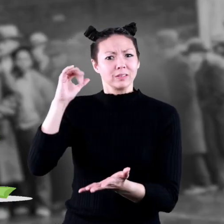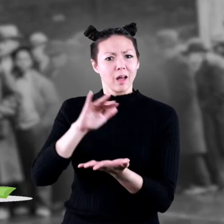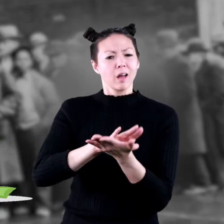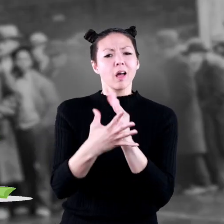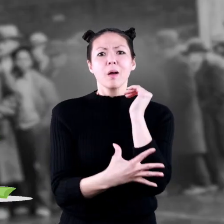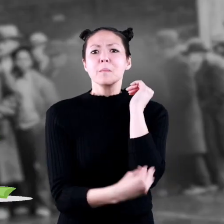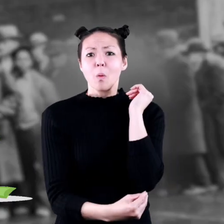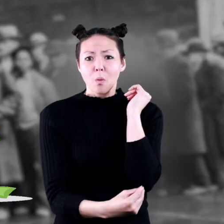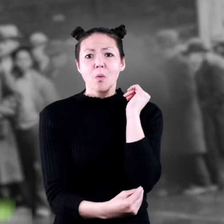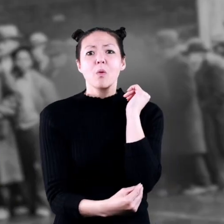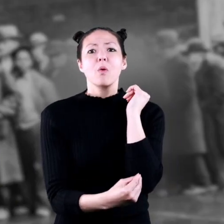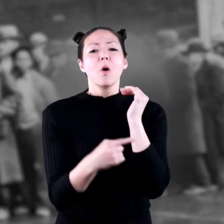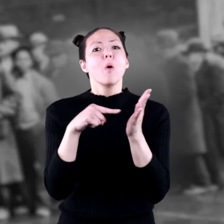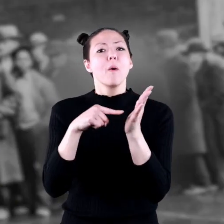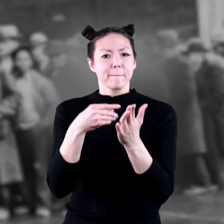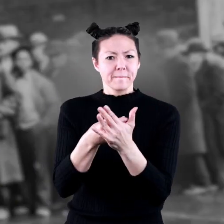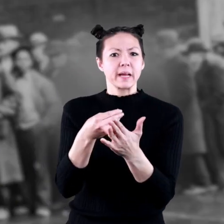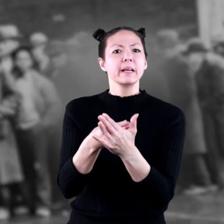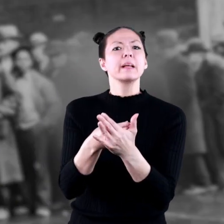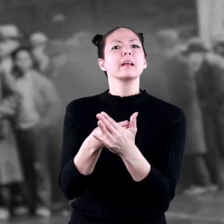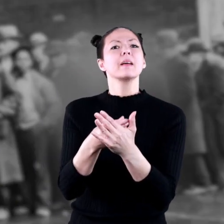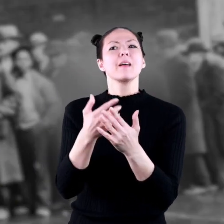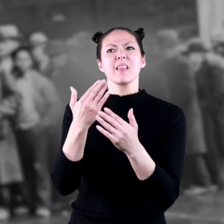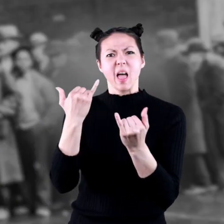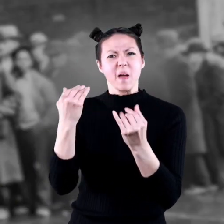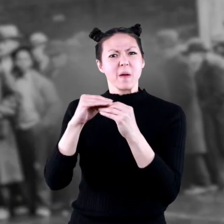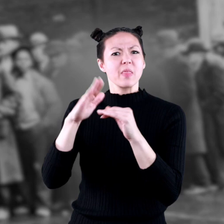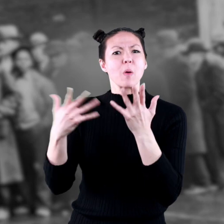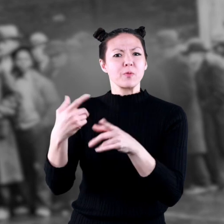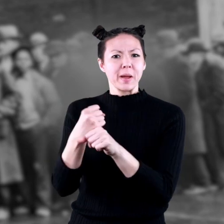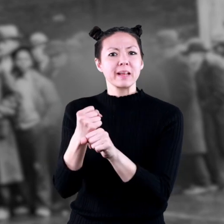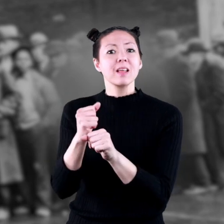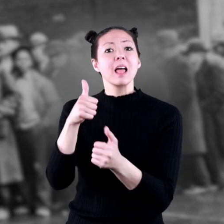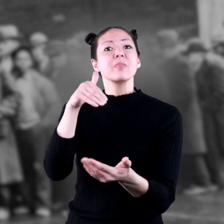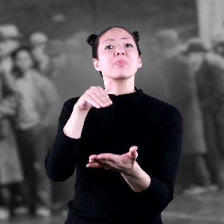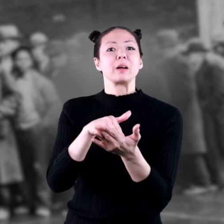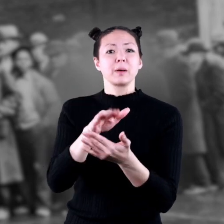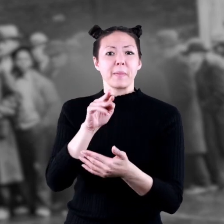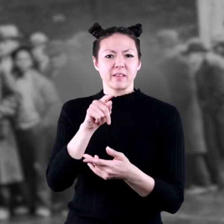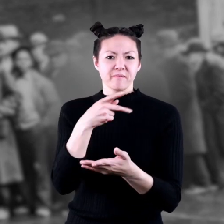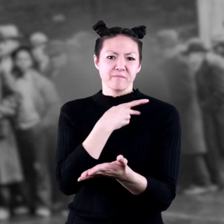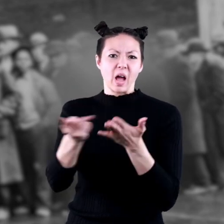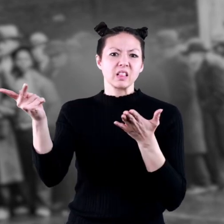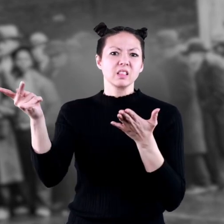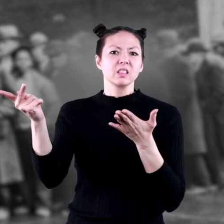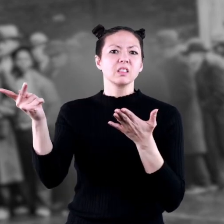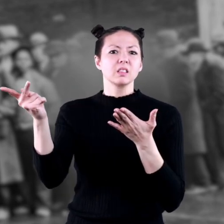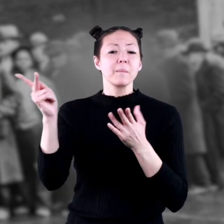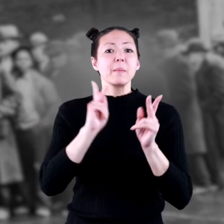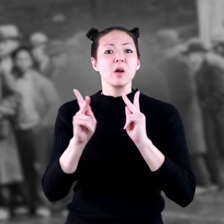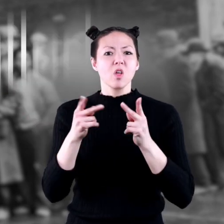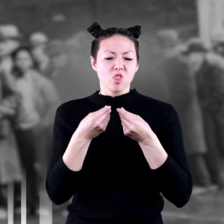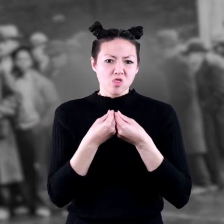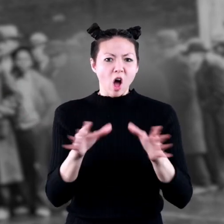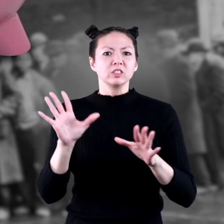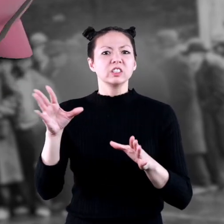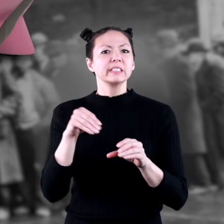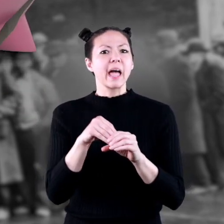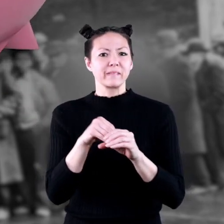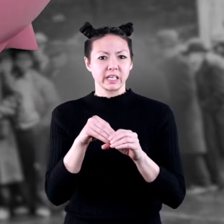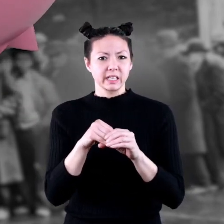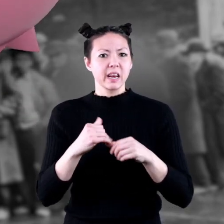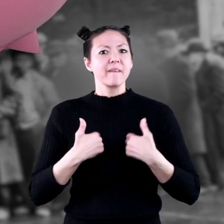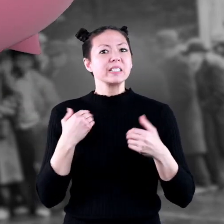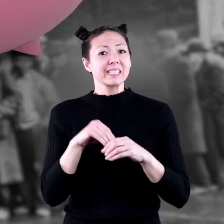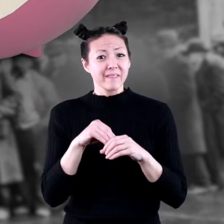who were once rich became poor because they owed more money than they were making. 10,000 banks failed, and people